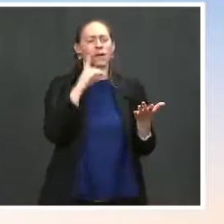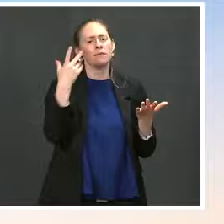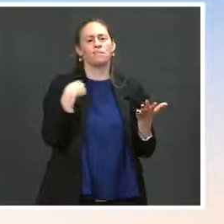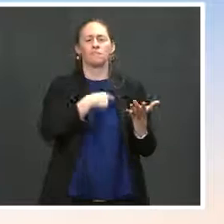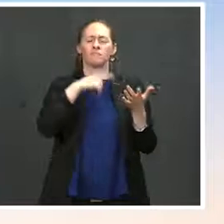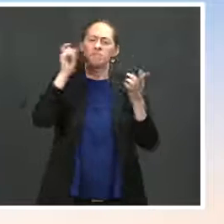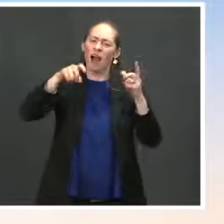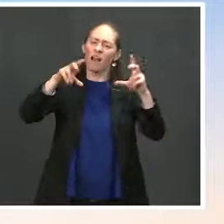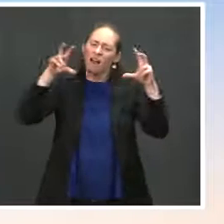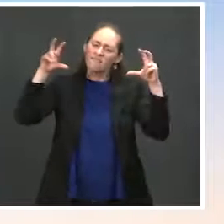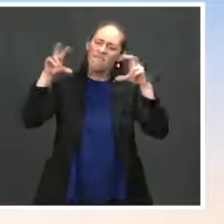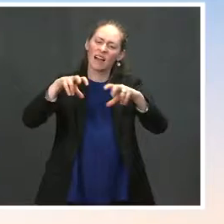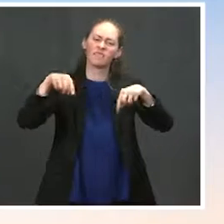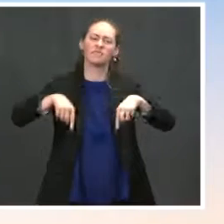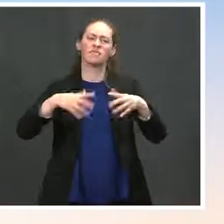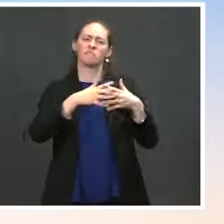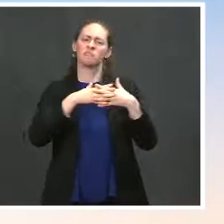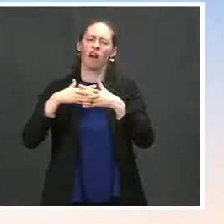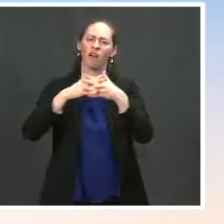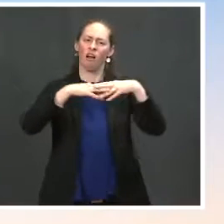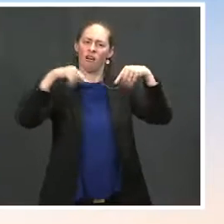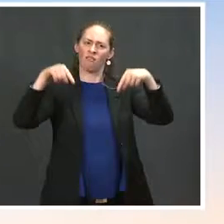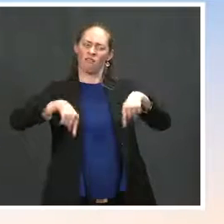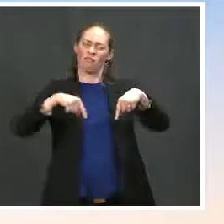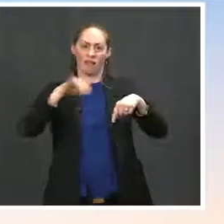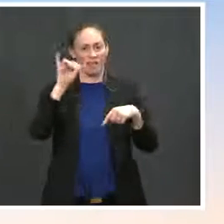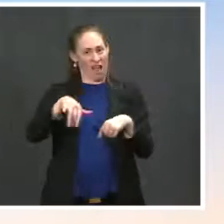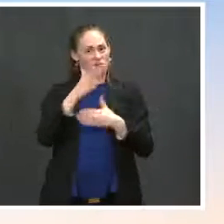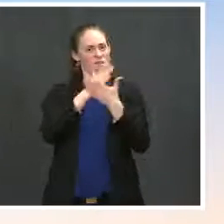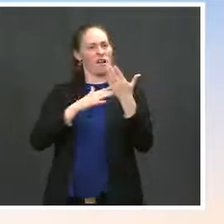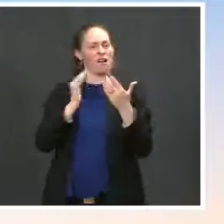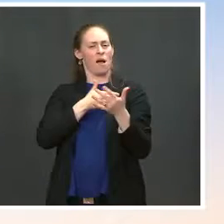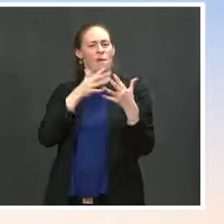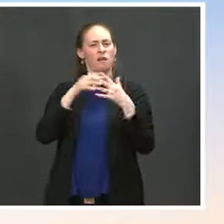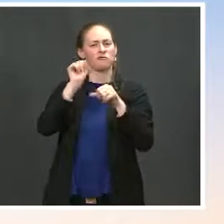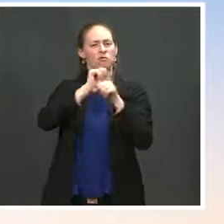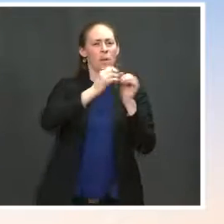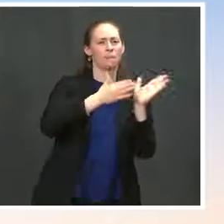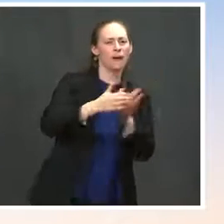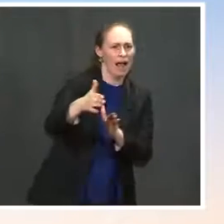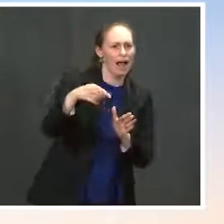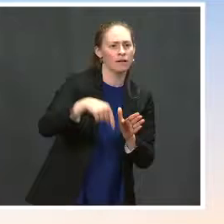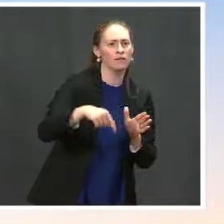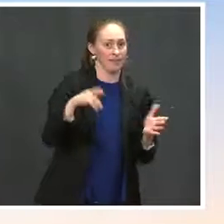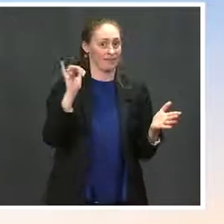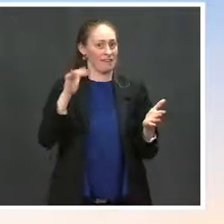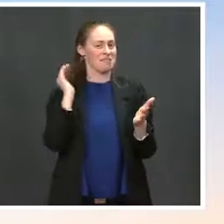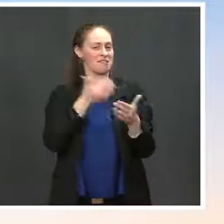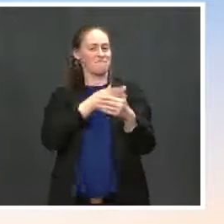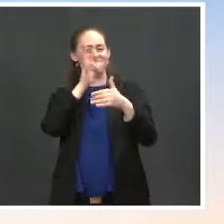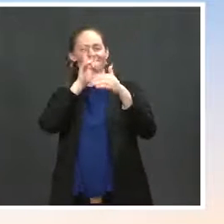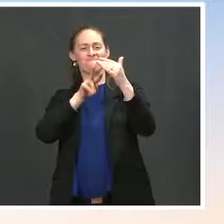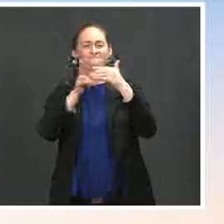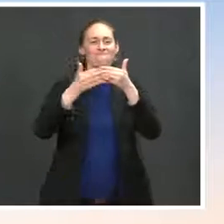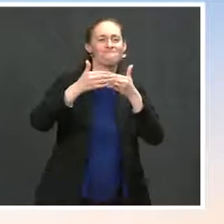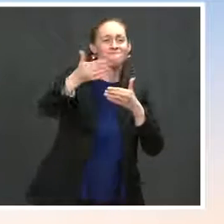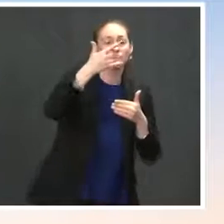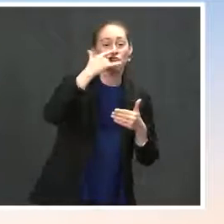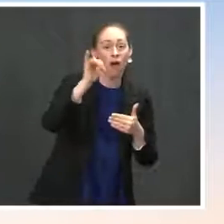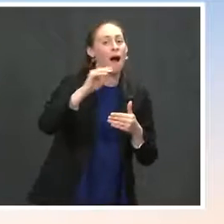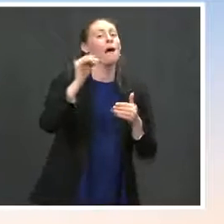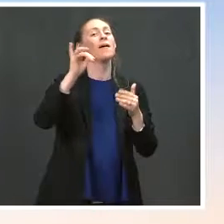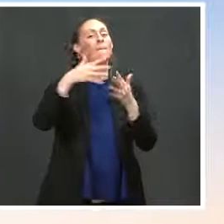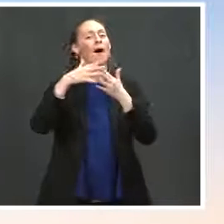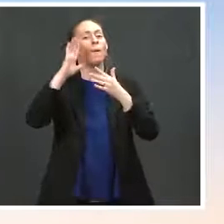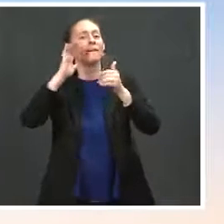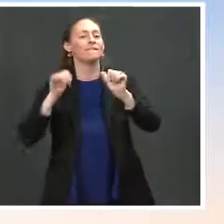again. That's what the American Jobs Plan is all about. That's what we anticipate our country will do because we know how to make